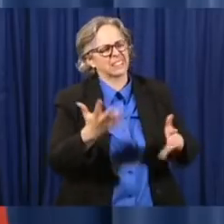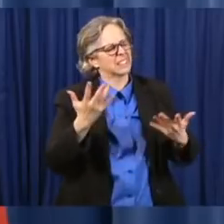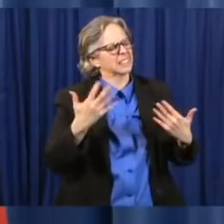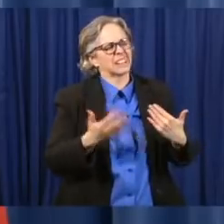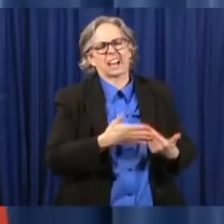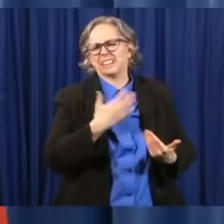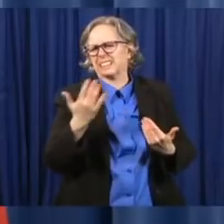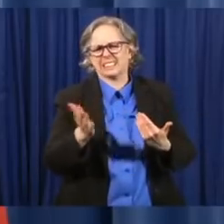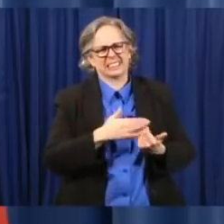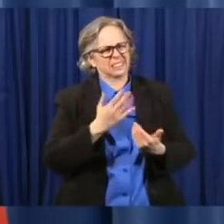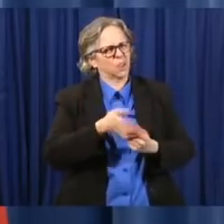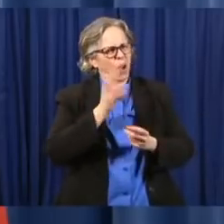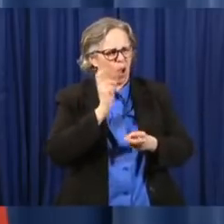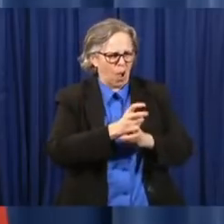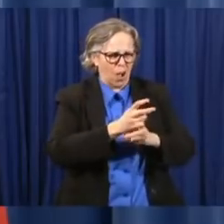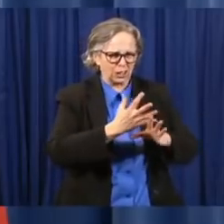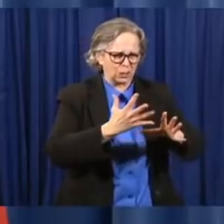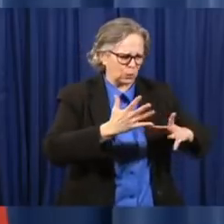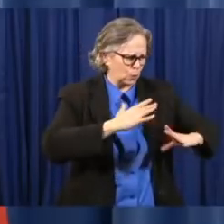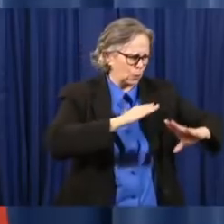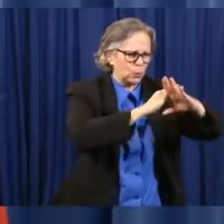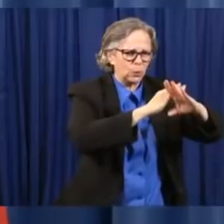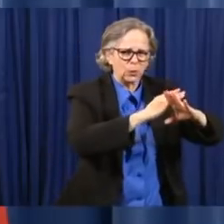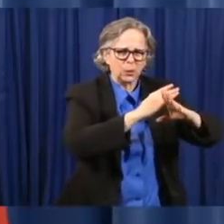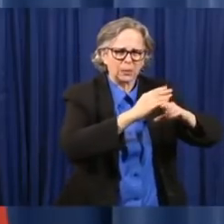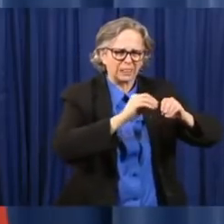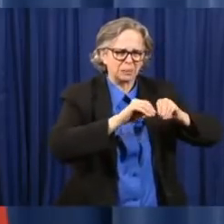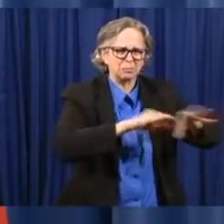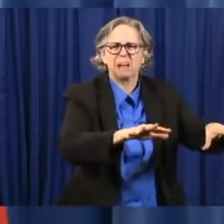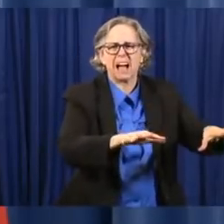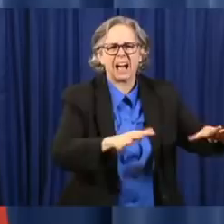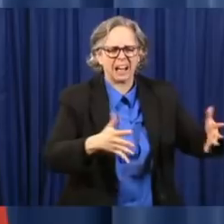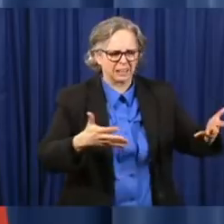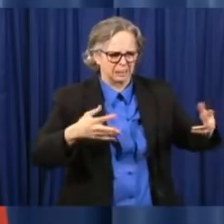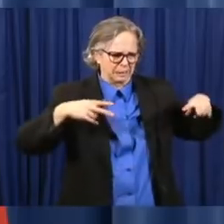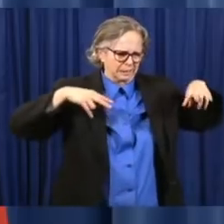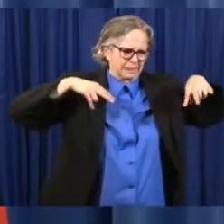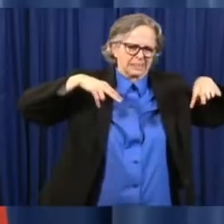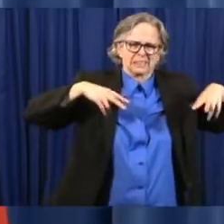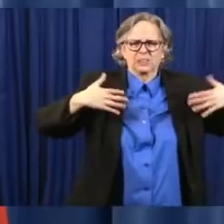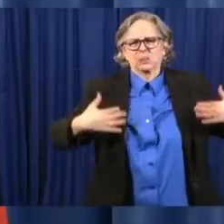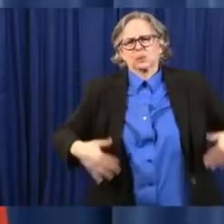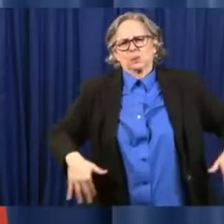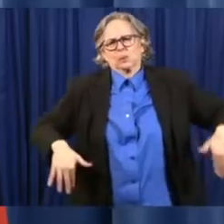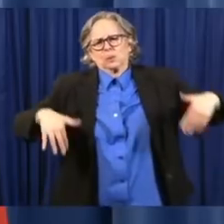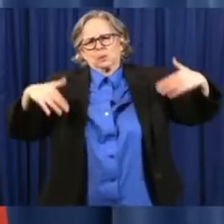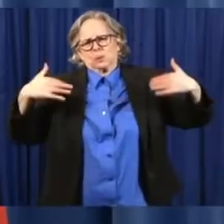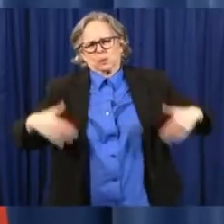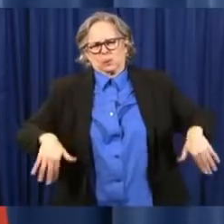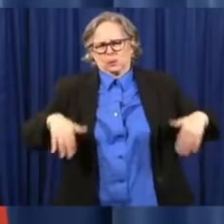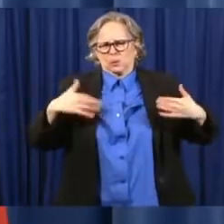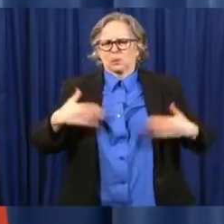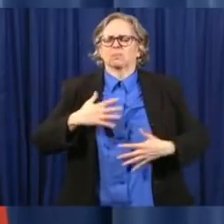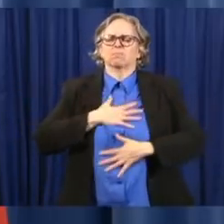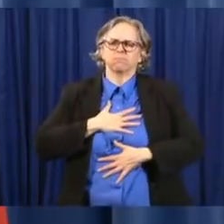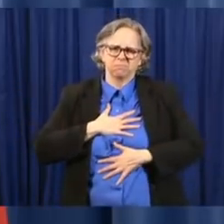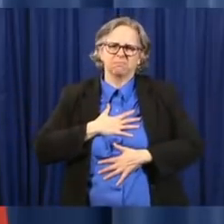a COVID-19 epidemic, and this very sad news.